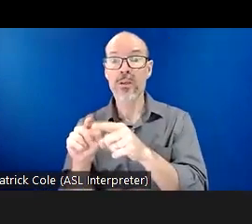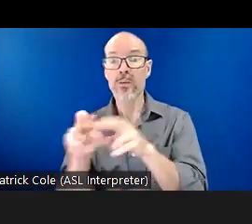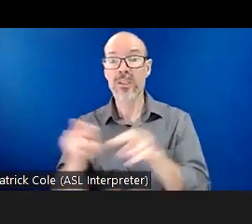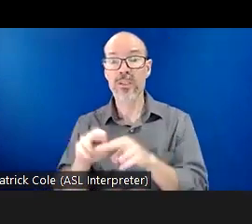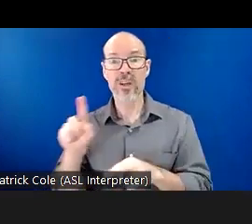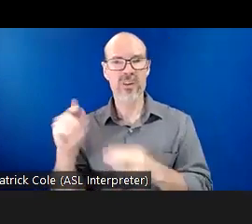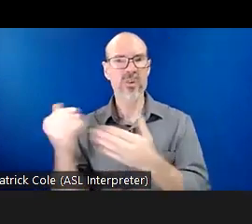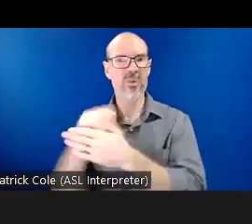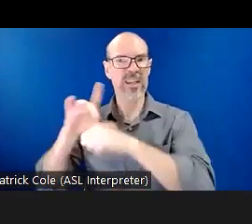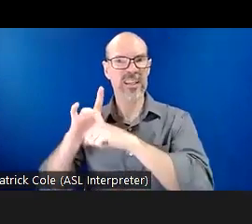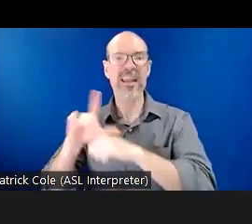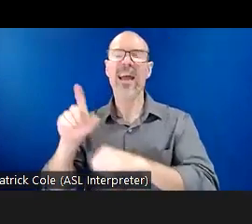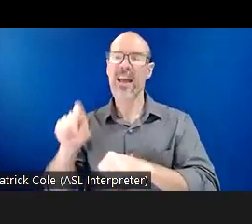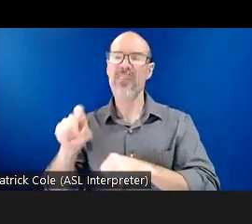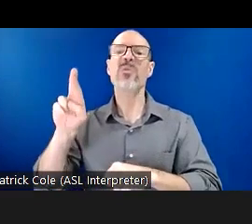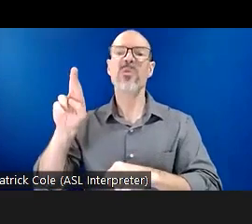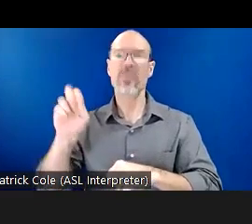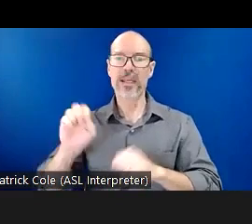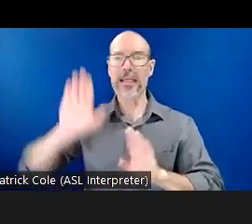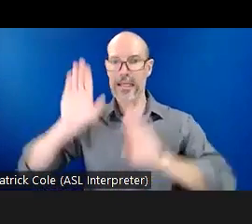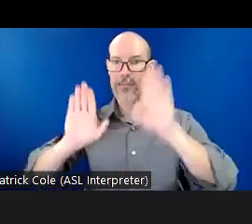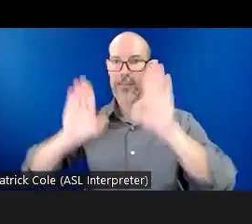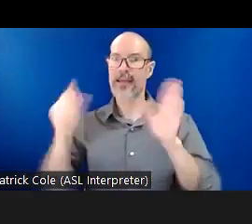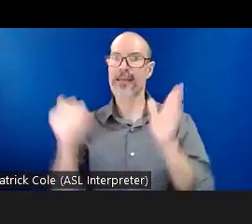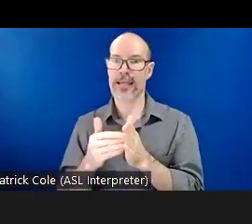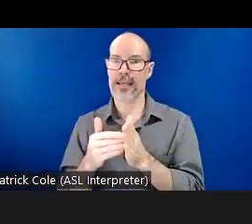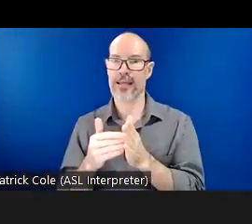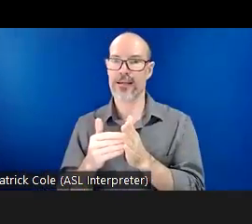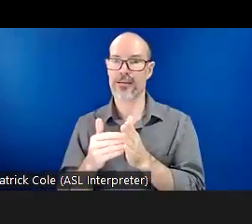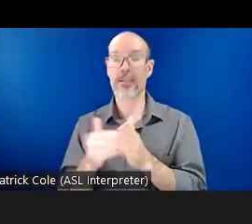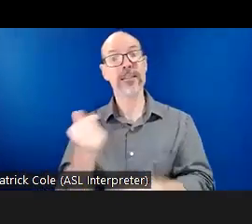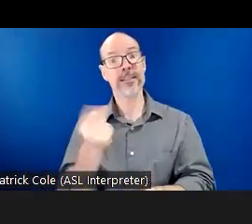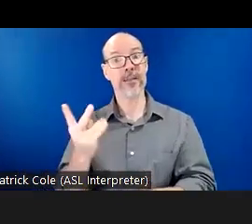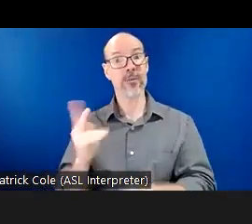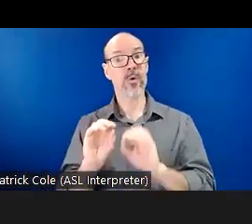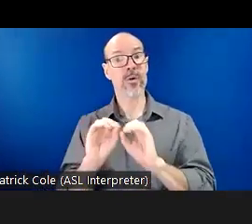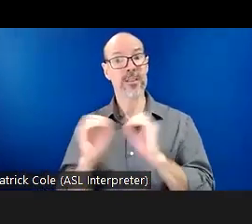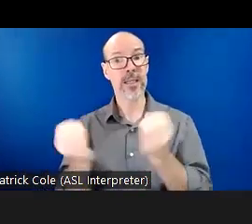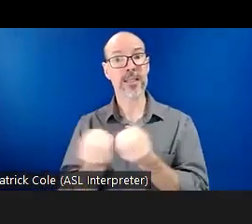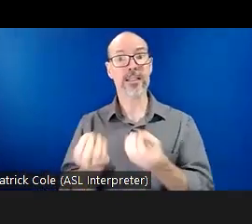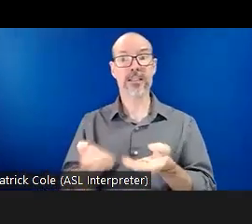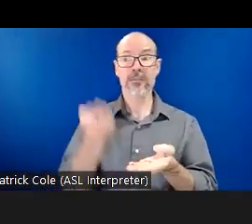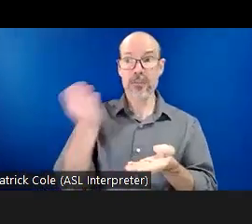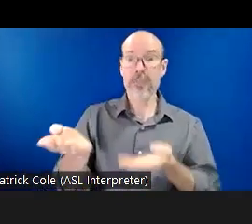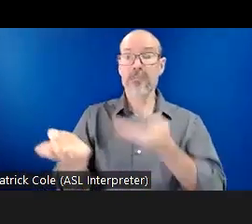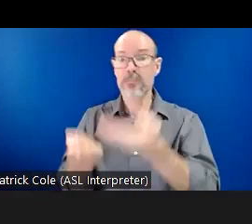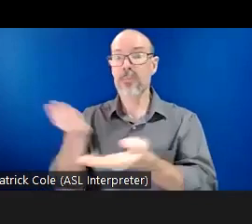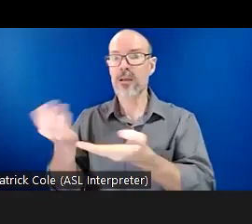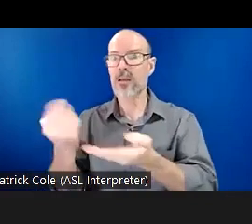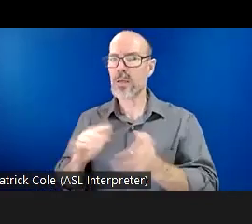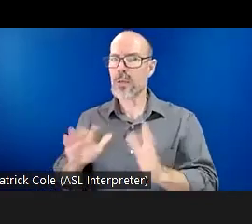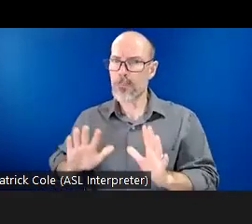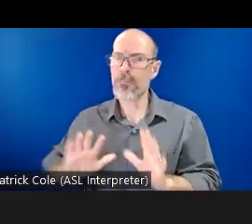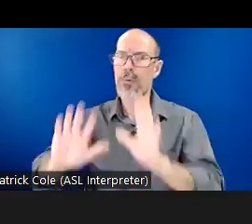organizations have submitted applications. We've been pushing Region 1 EPA to make that